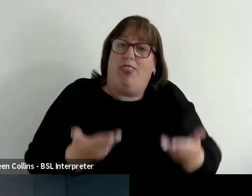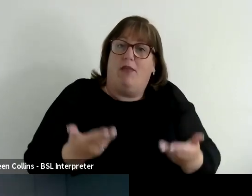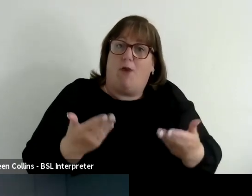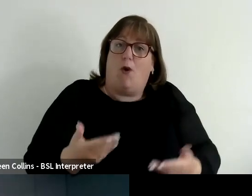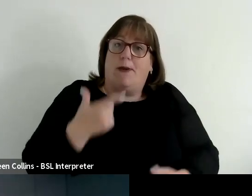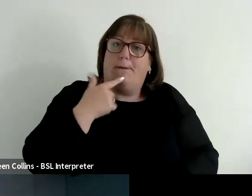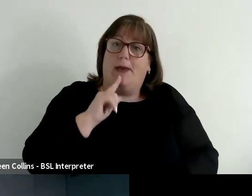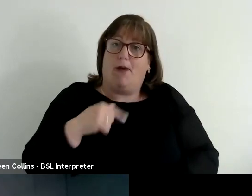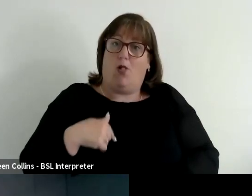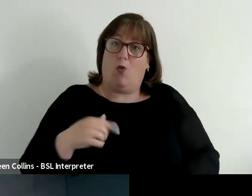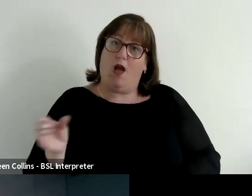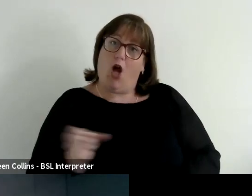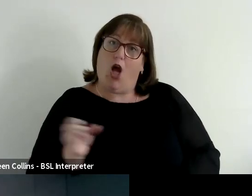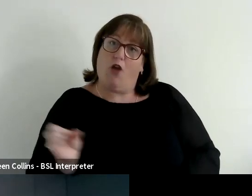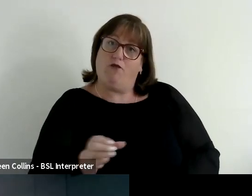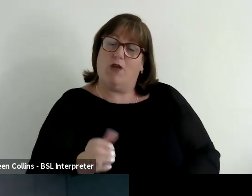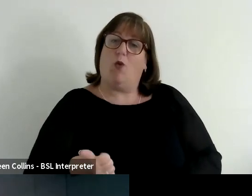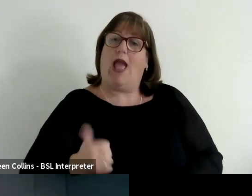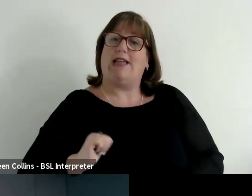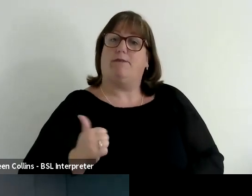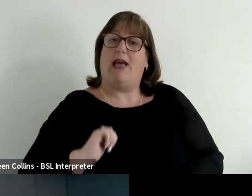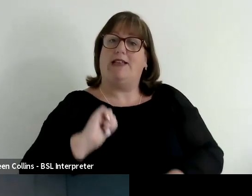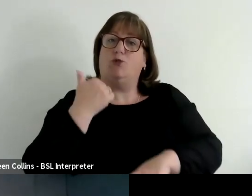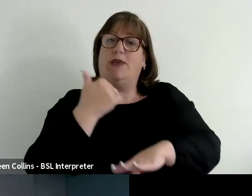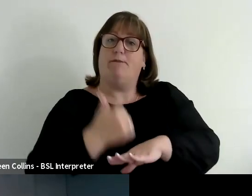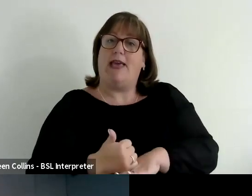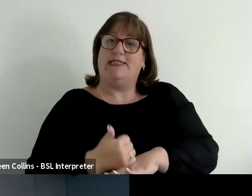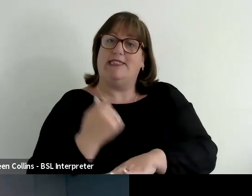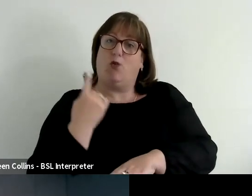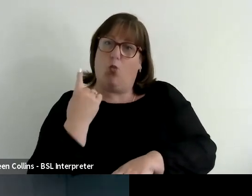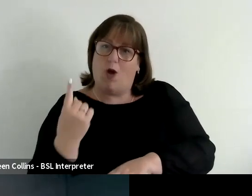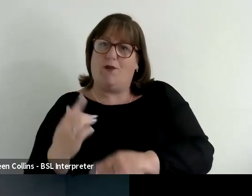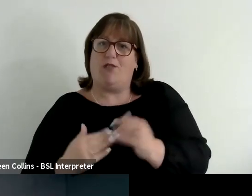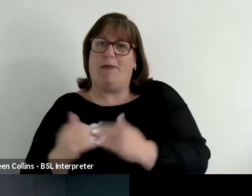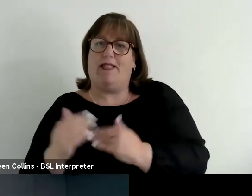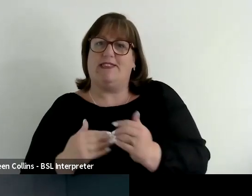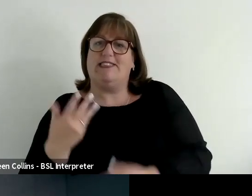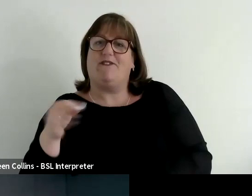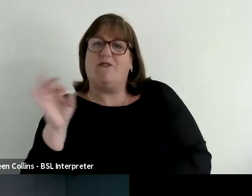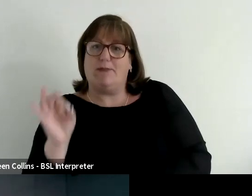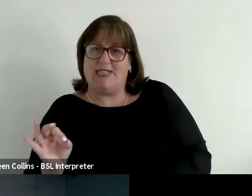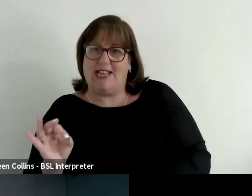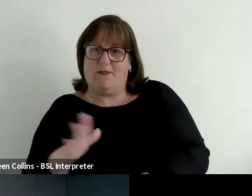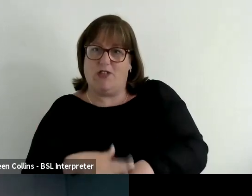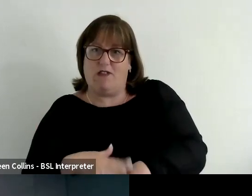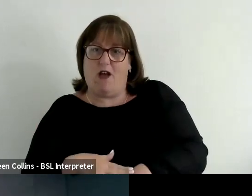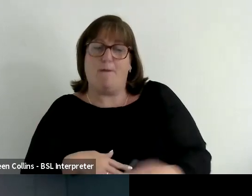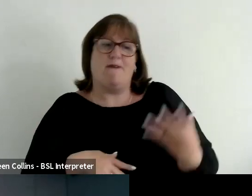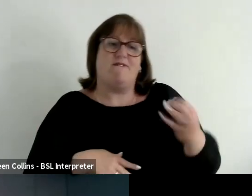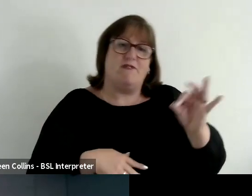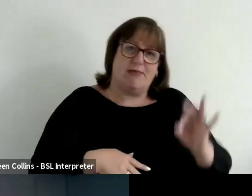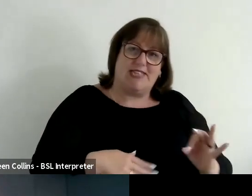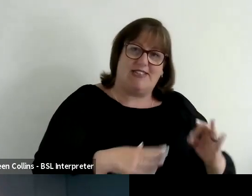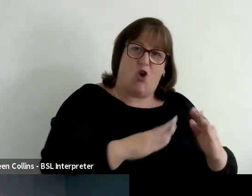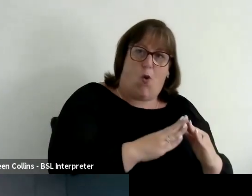expect to be based in one of the buildings 50% of their time and 50% from home or elsewhere.